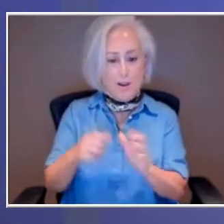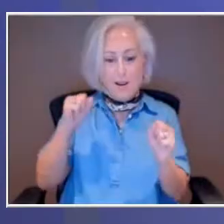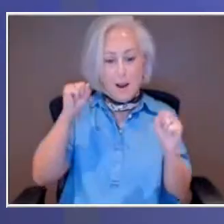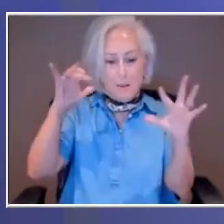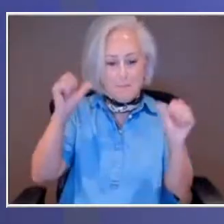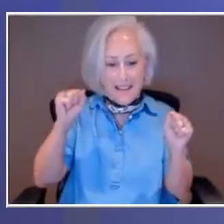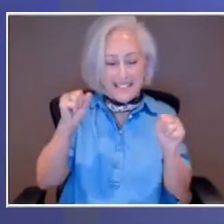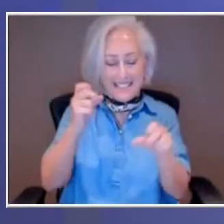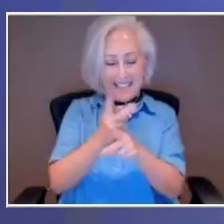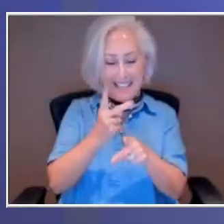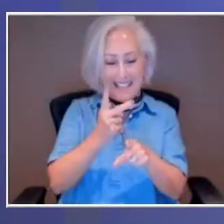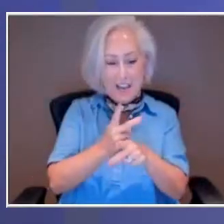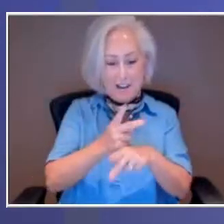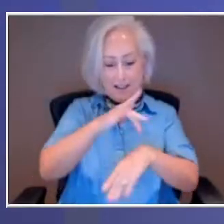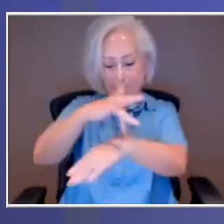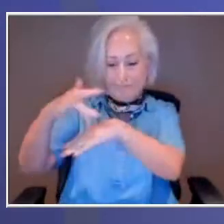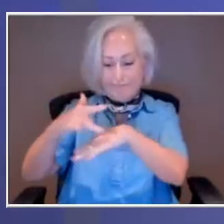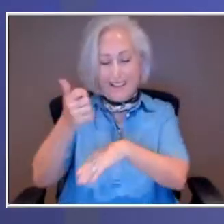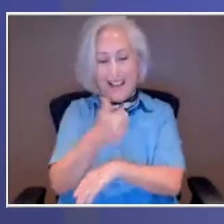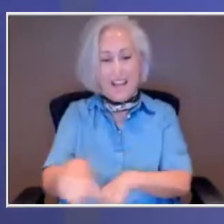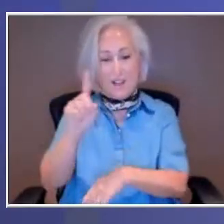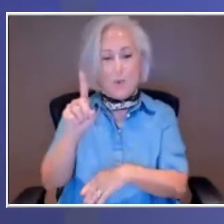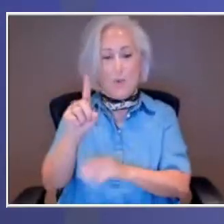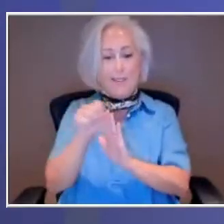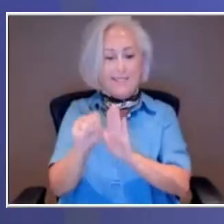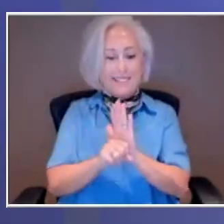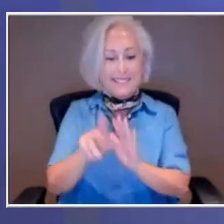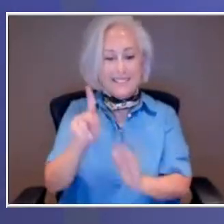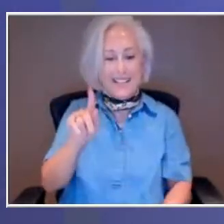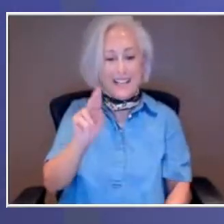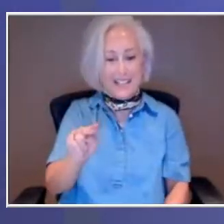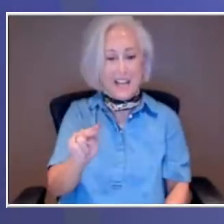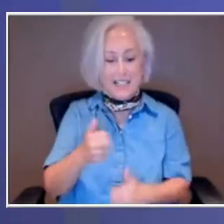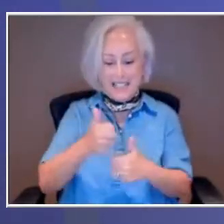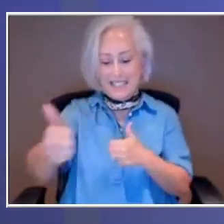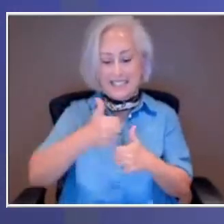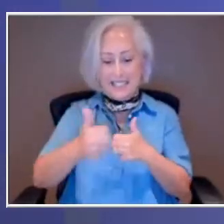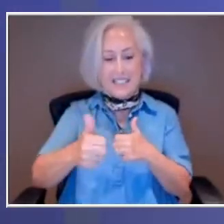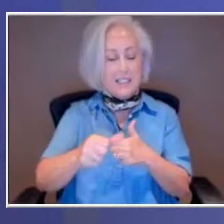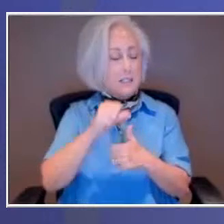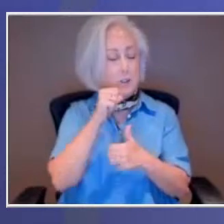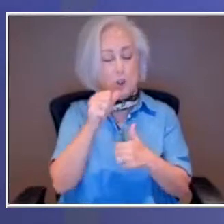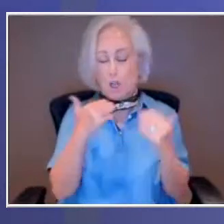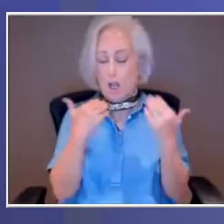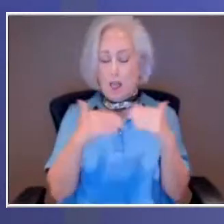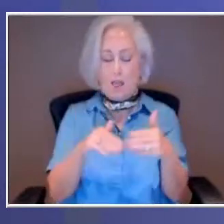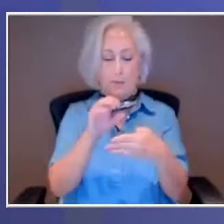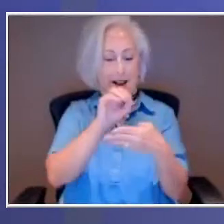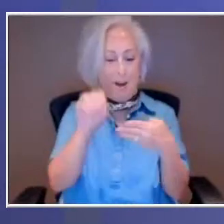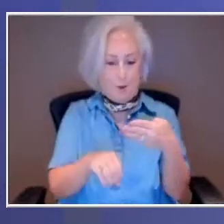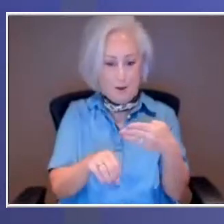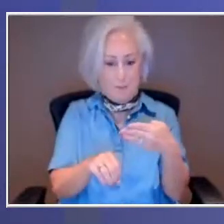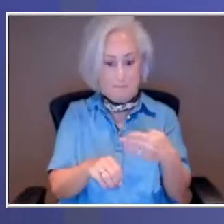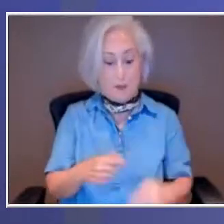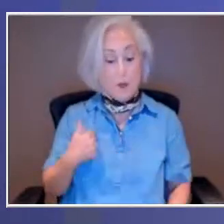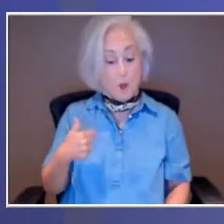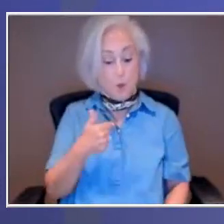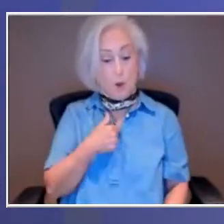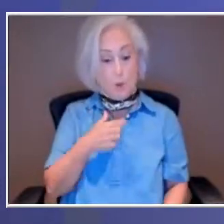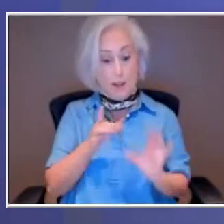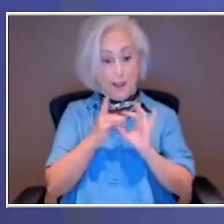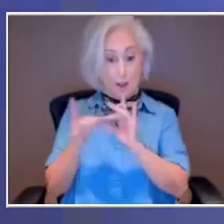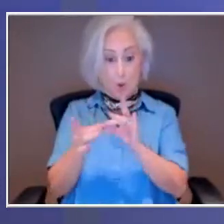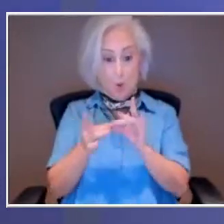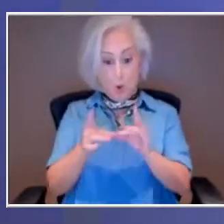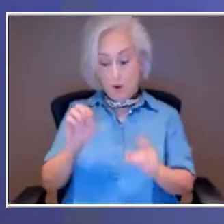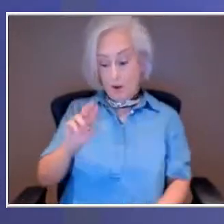of Kansas. Distance shouldn't limit our outcomes. And when we're able to coordinate together oncology,